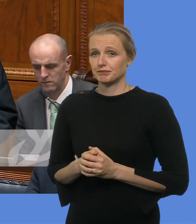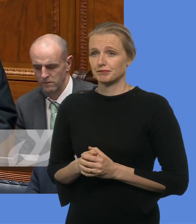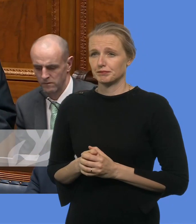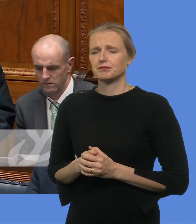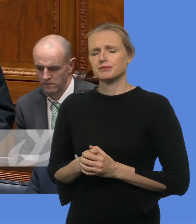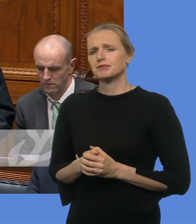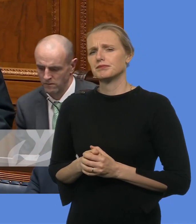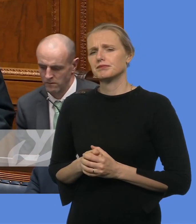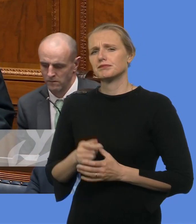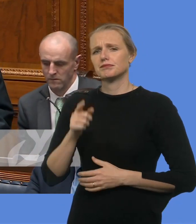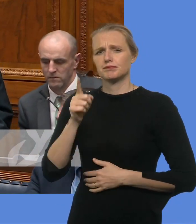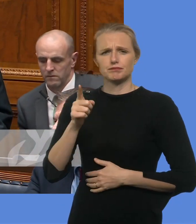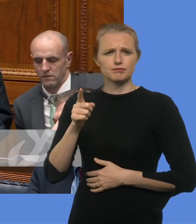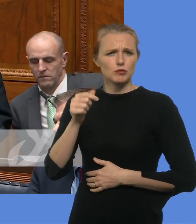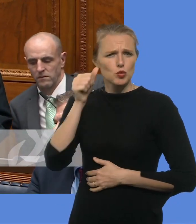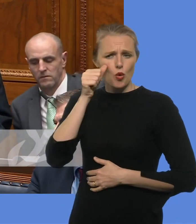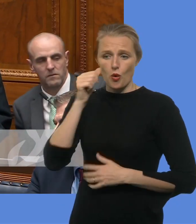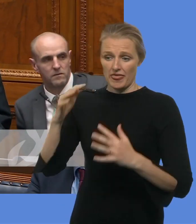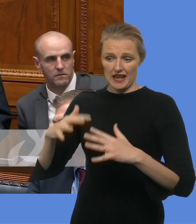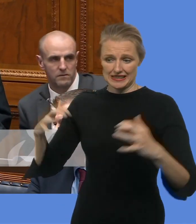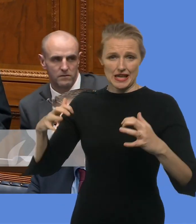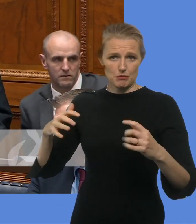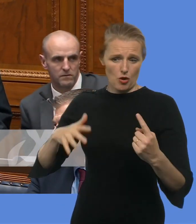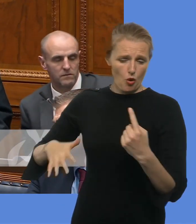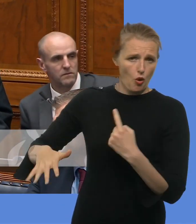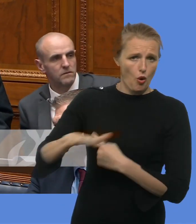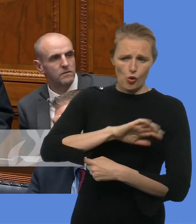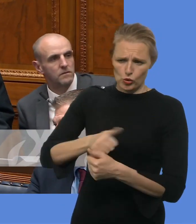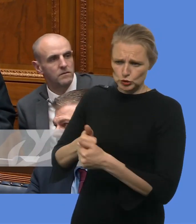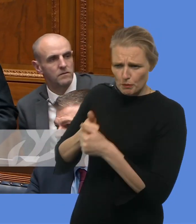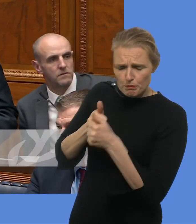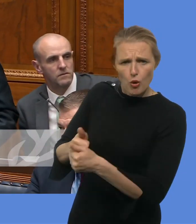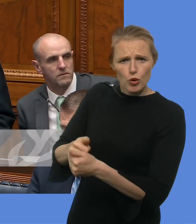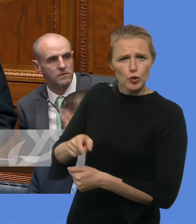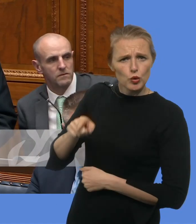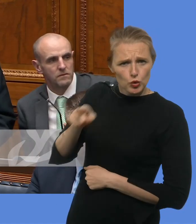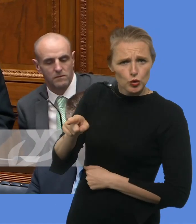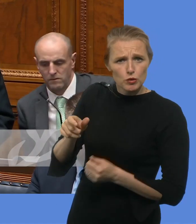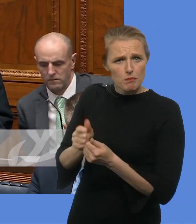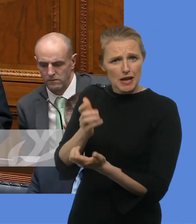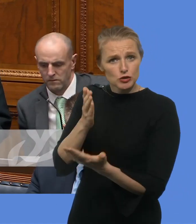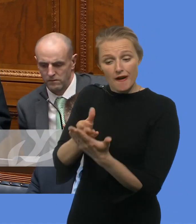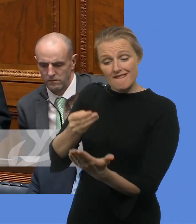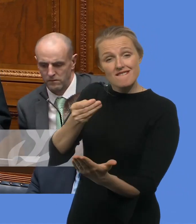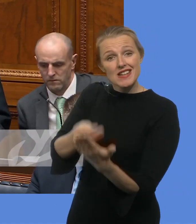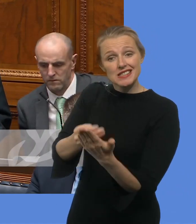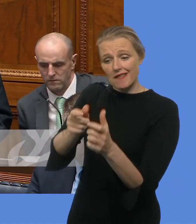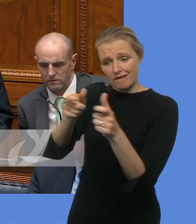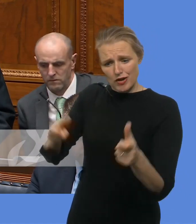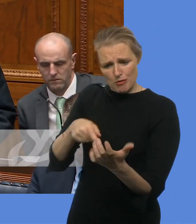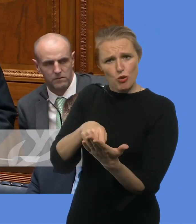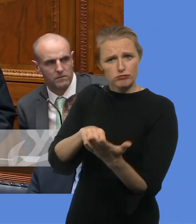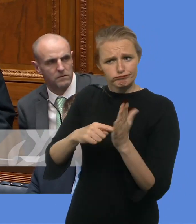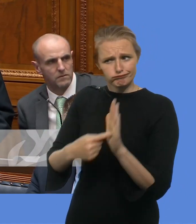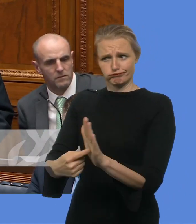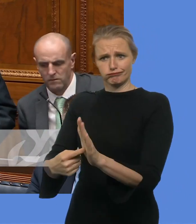You've had the overwhelming support of the Assembly to negotiate a fiscal framework which reflects our needs, and you've outlined those. But it has been